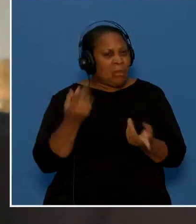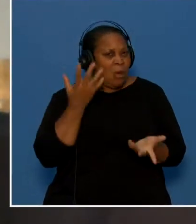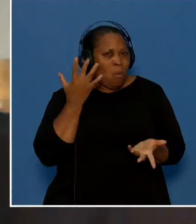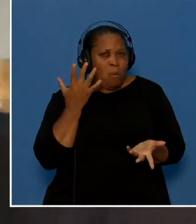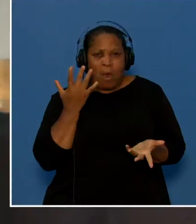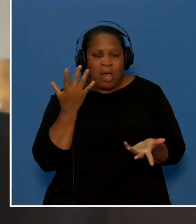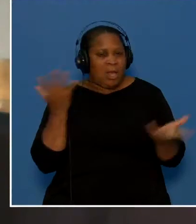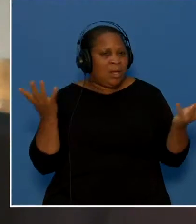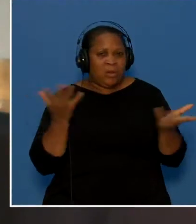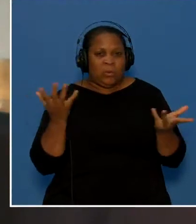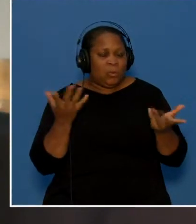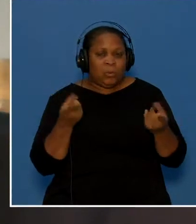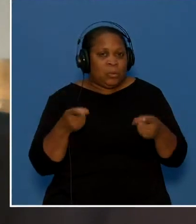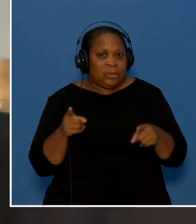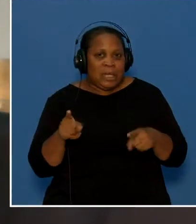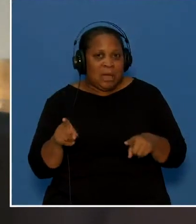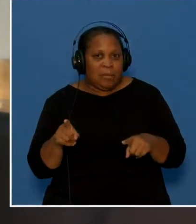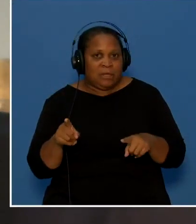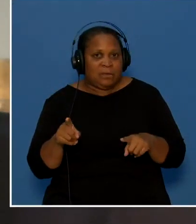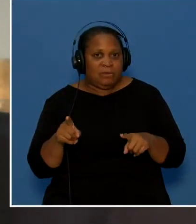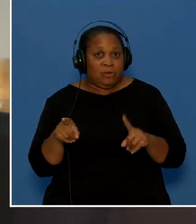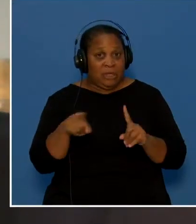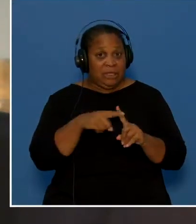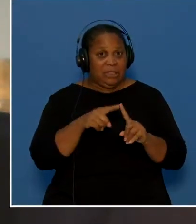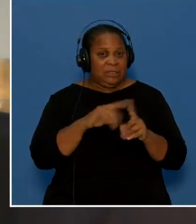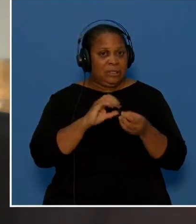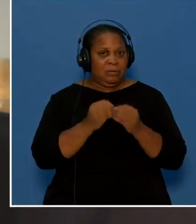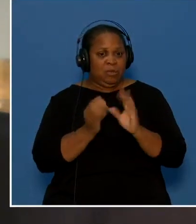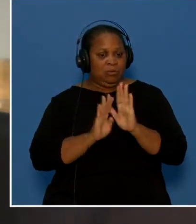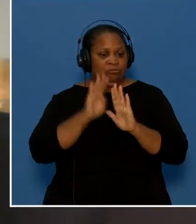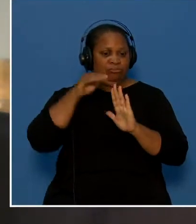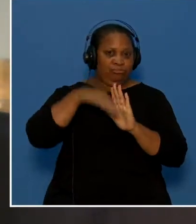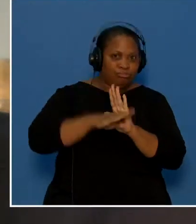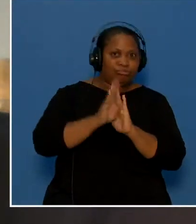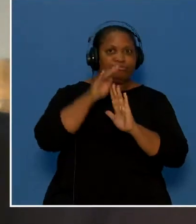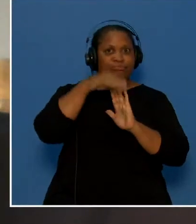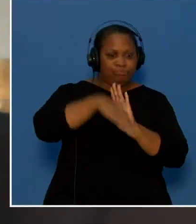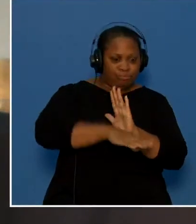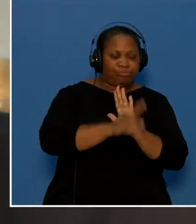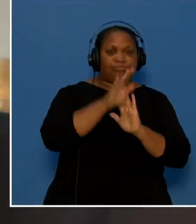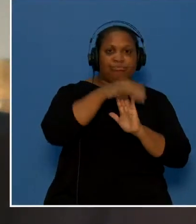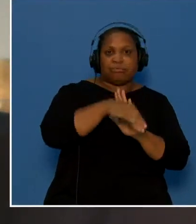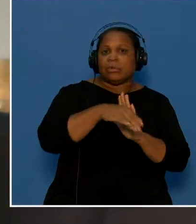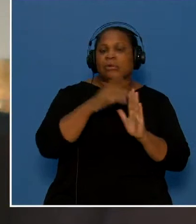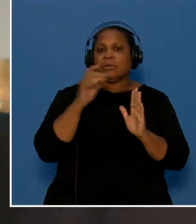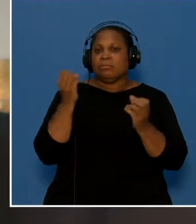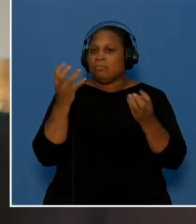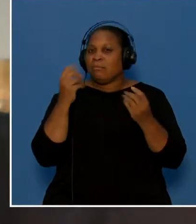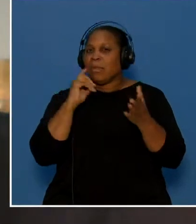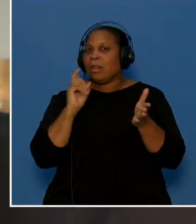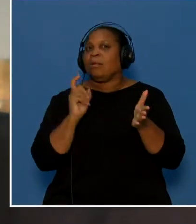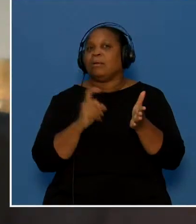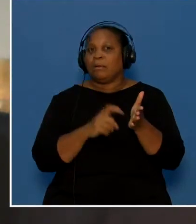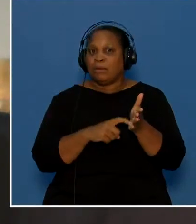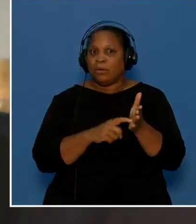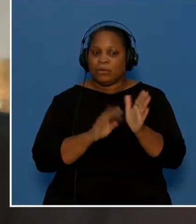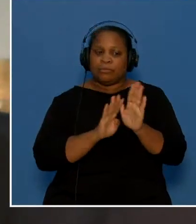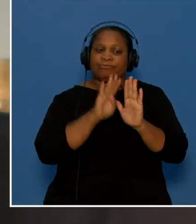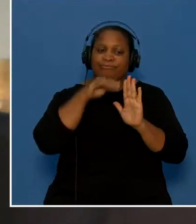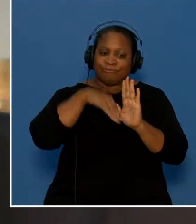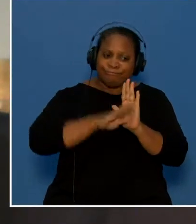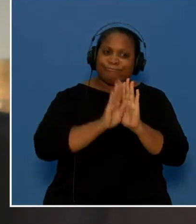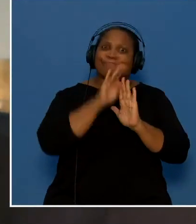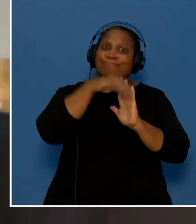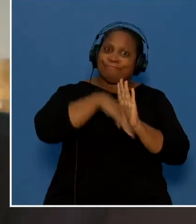or what has happened for these positive numbers to change? As many have noticed, the fluctuation and